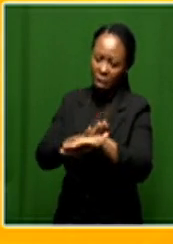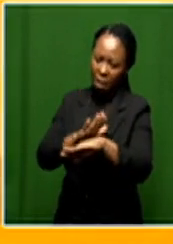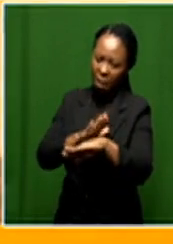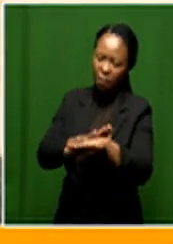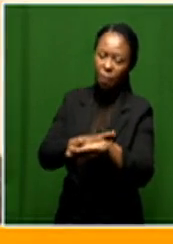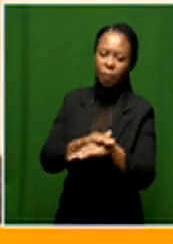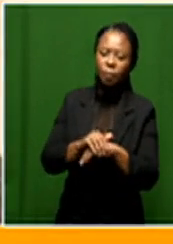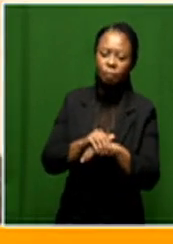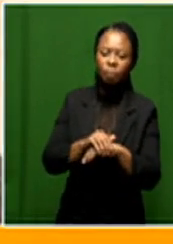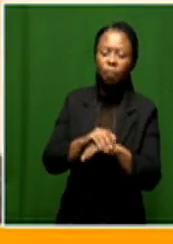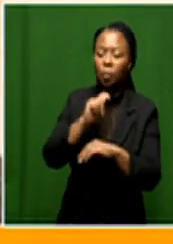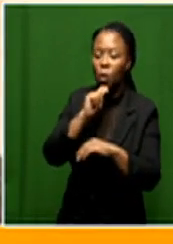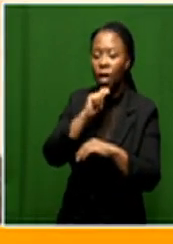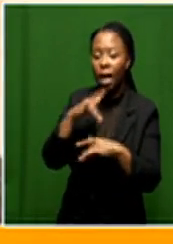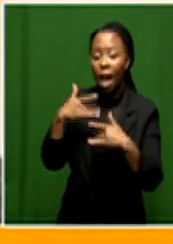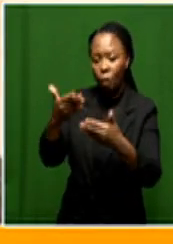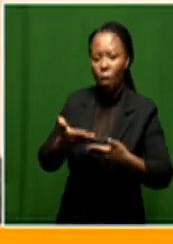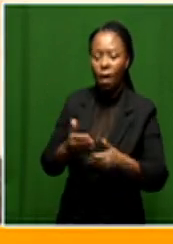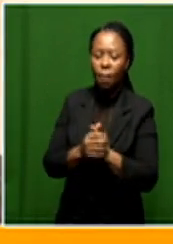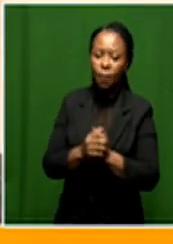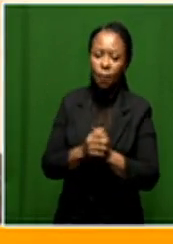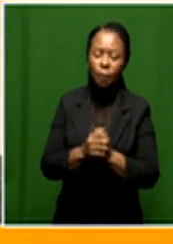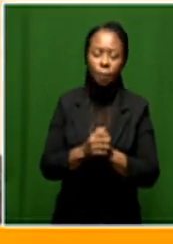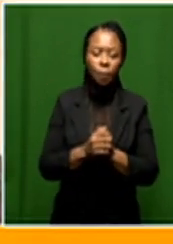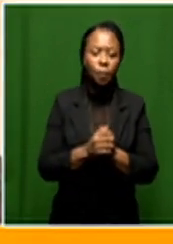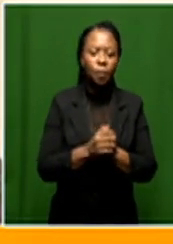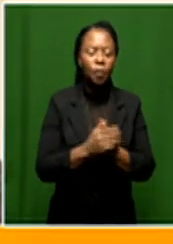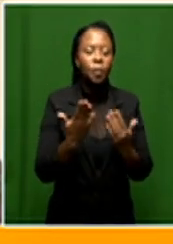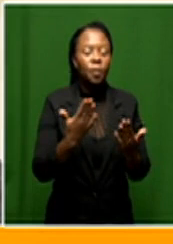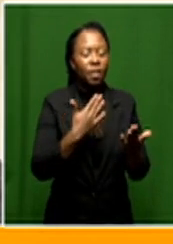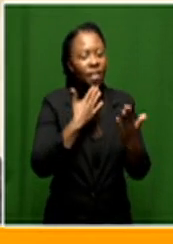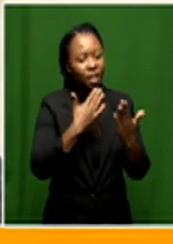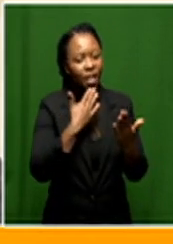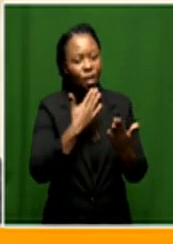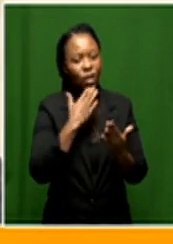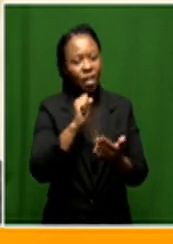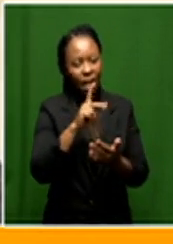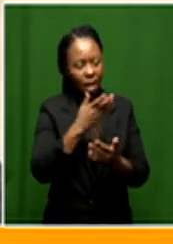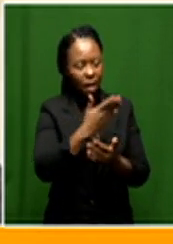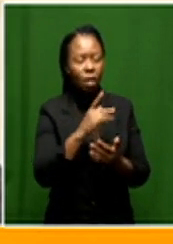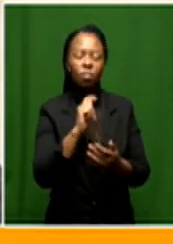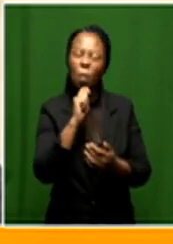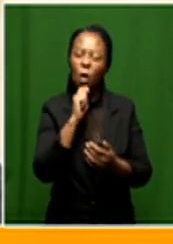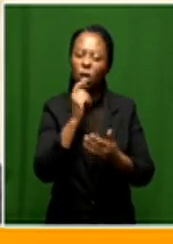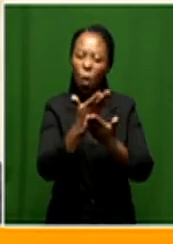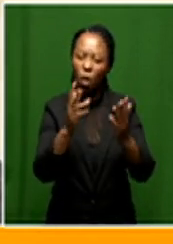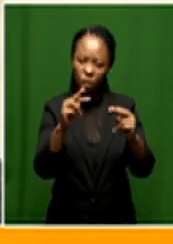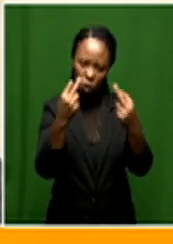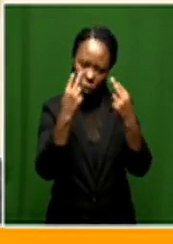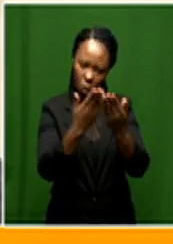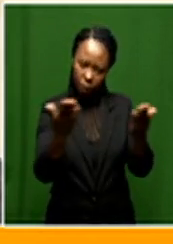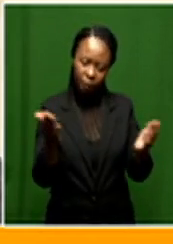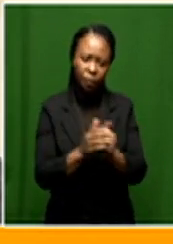to Morning Live. Thank you, Sakina. Good morning to the viewers. So,